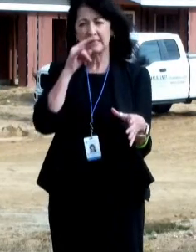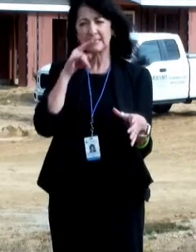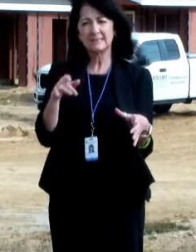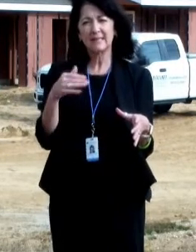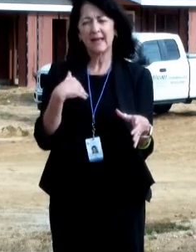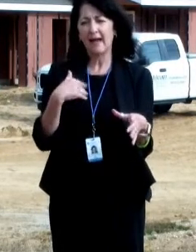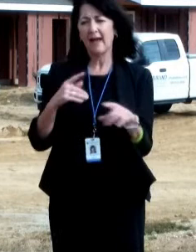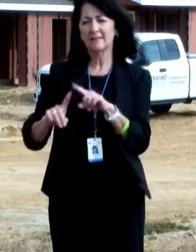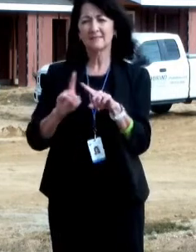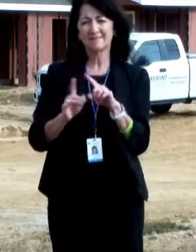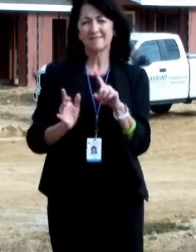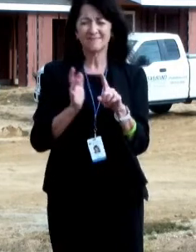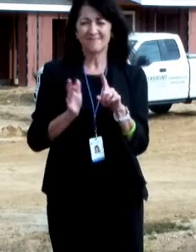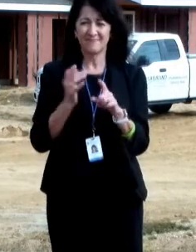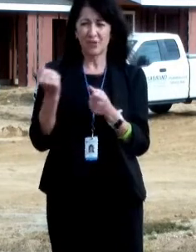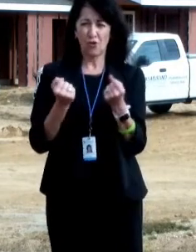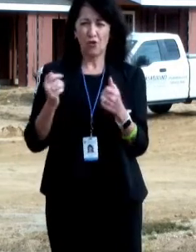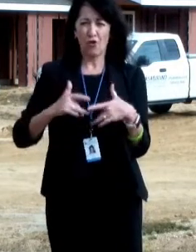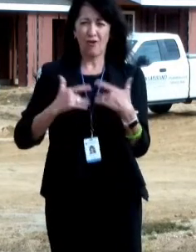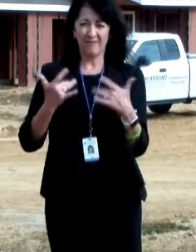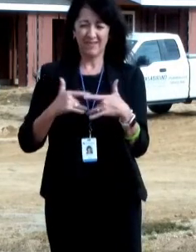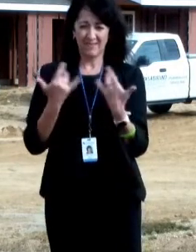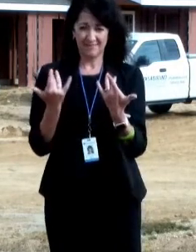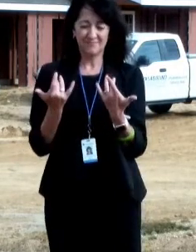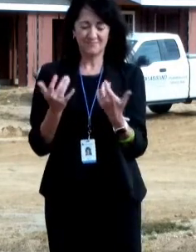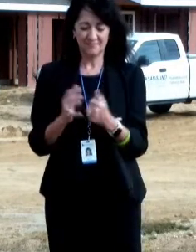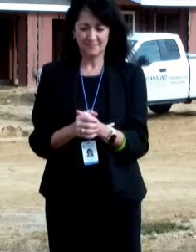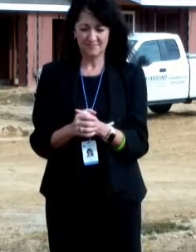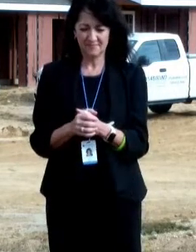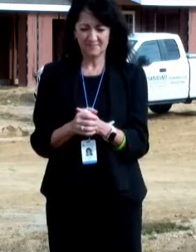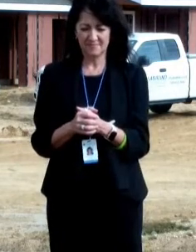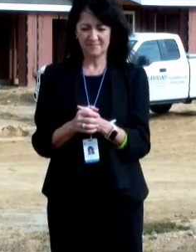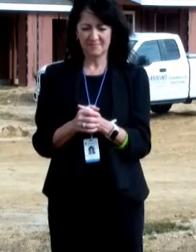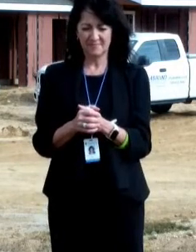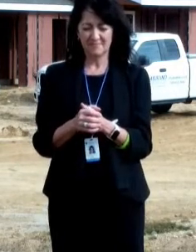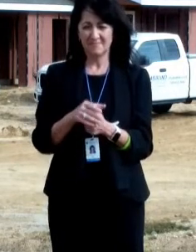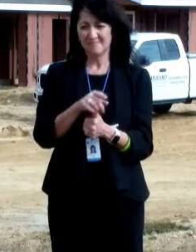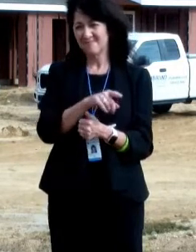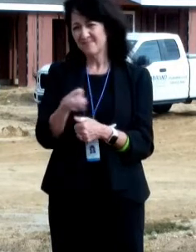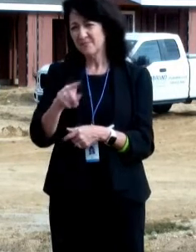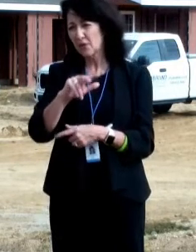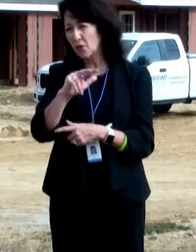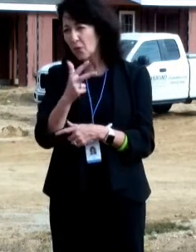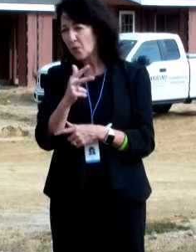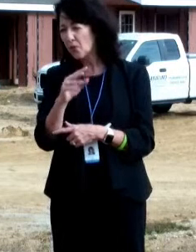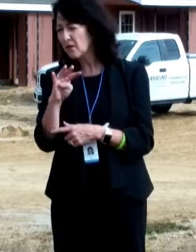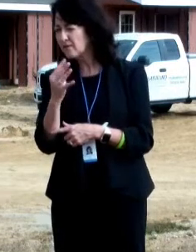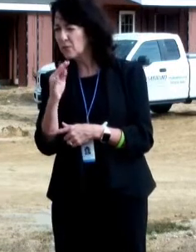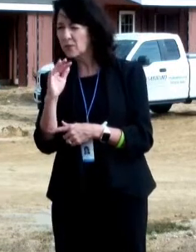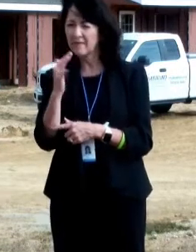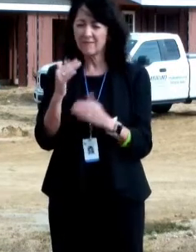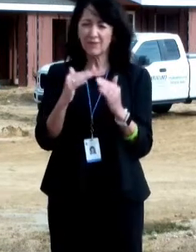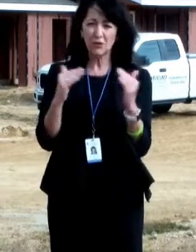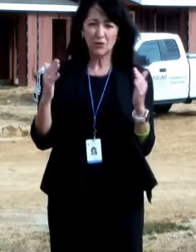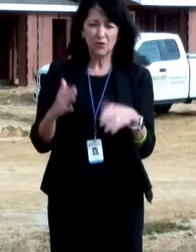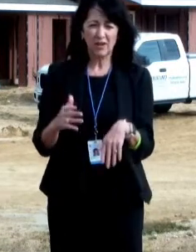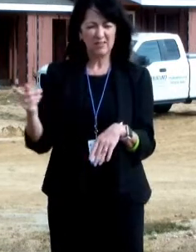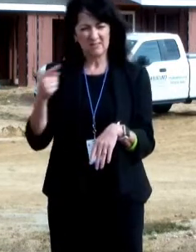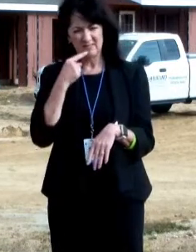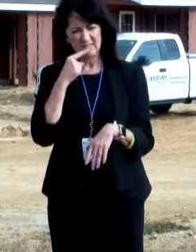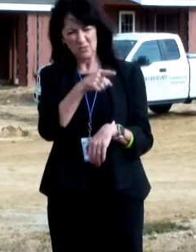pretty excited. The couple of kids there, I think they're probably 3rd, 4th, 5th graders, and they one of them said to me, "What do you